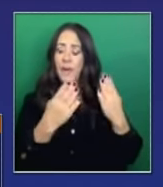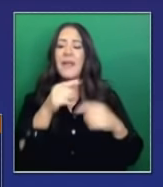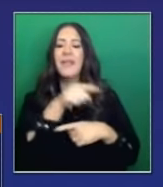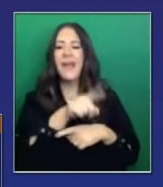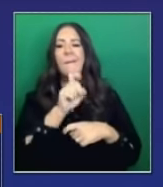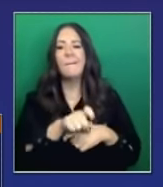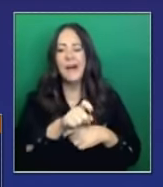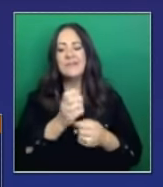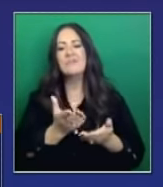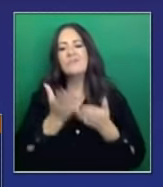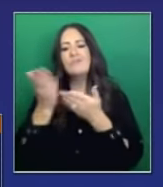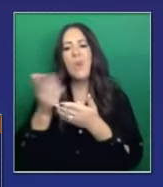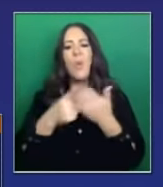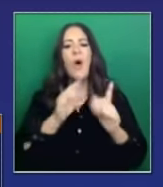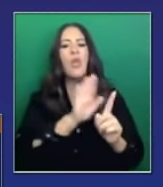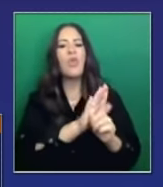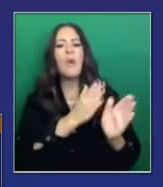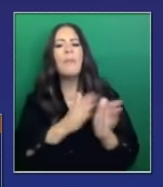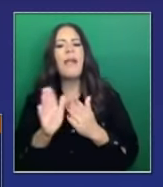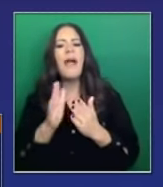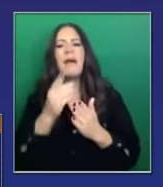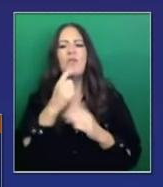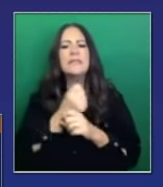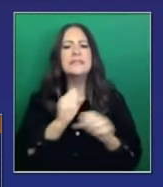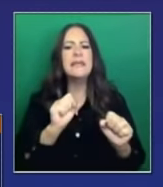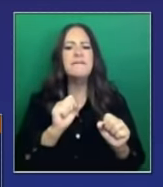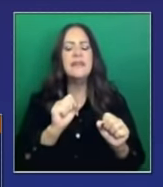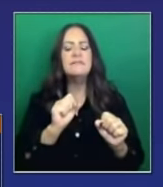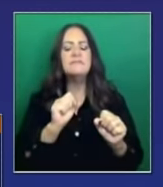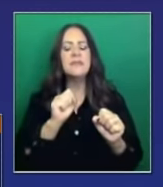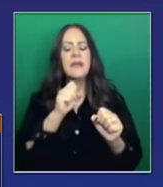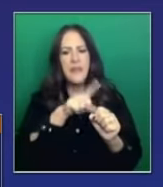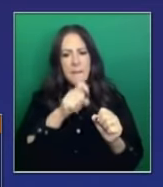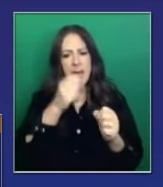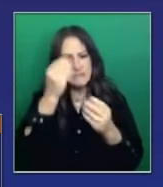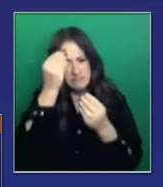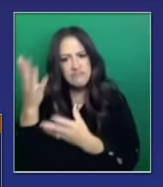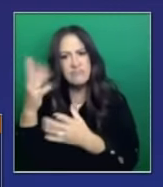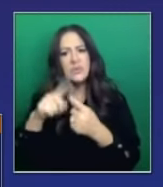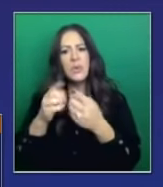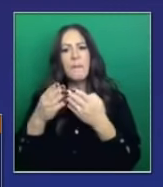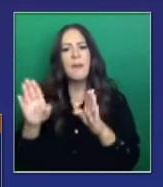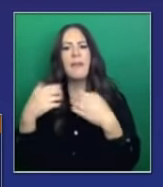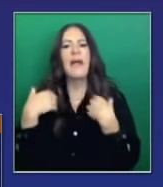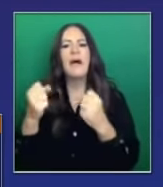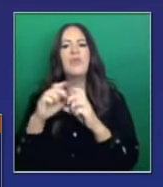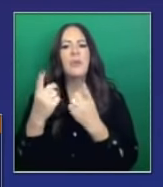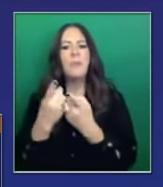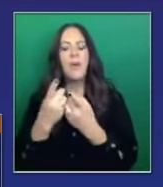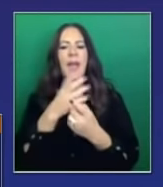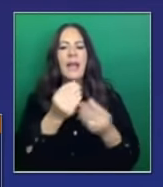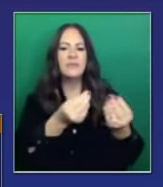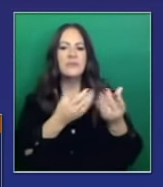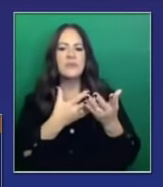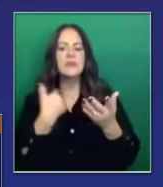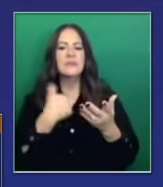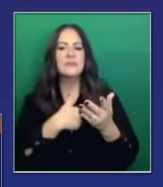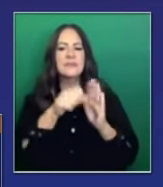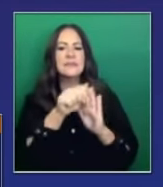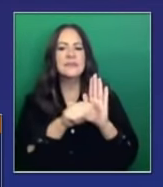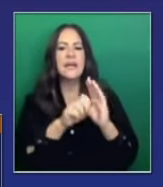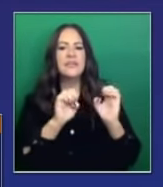And so this is the new guidelines that we'll be putting out. Local health departments can disapprove. So rather having a default of